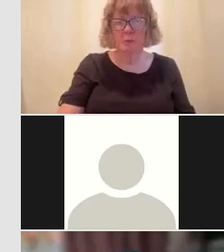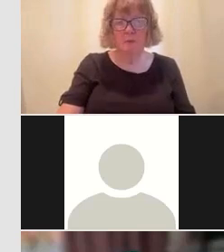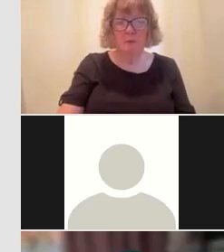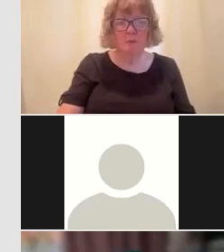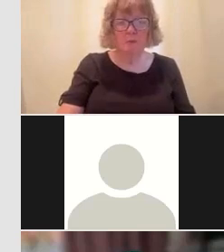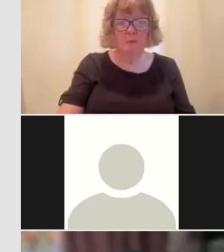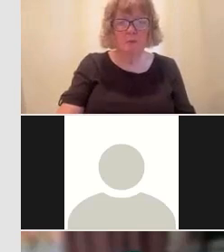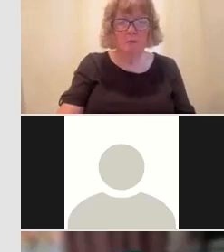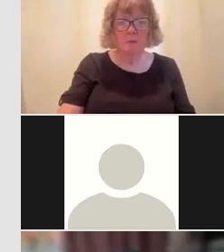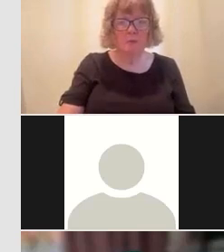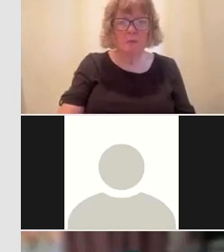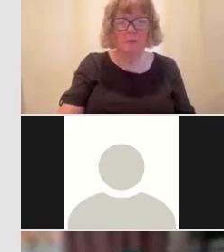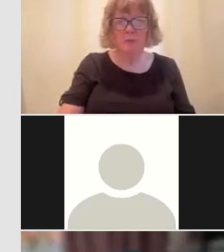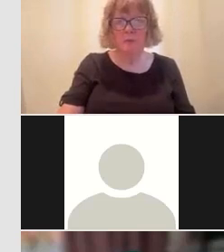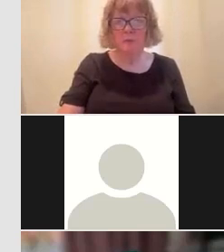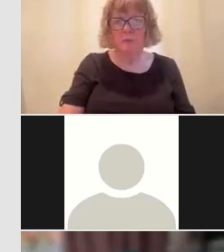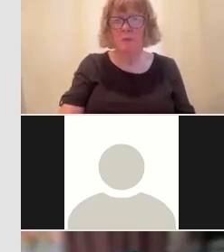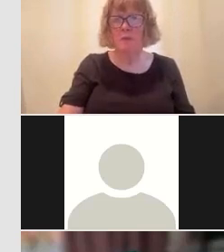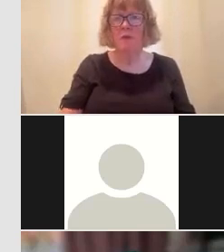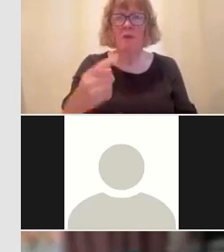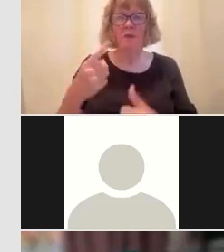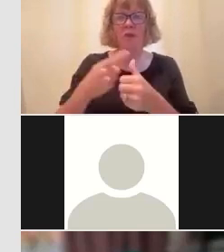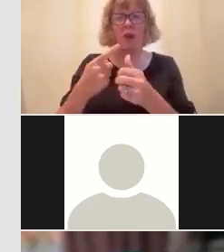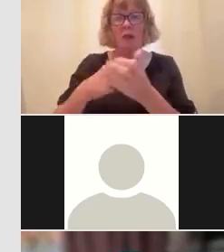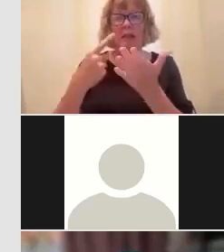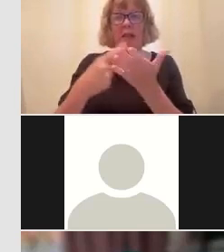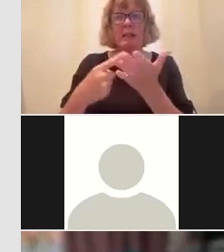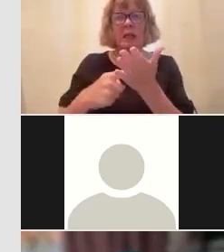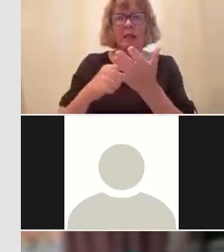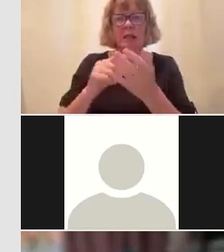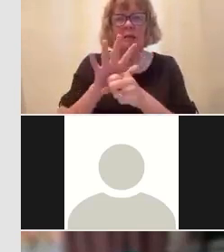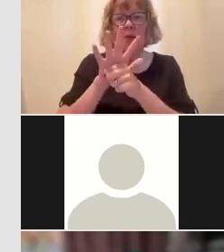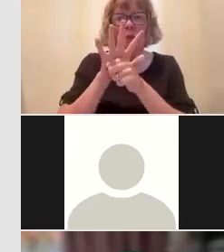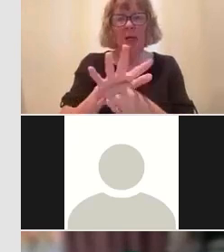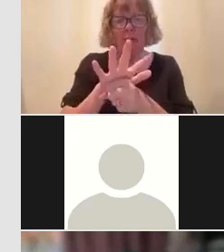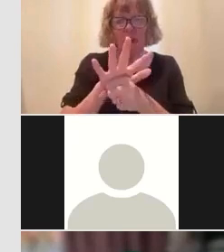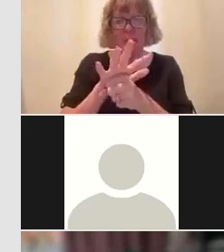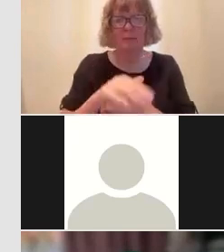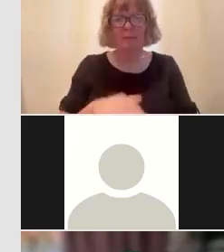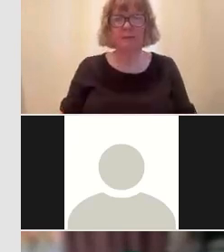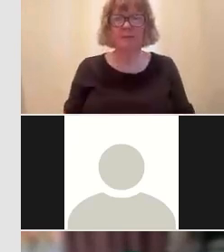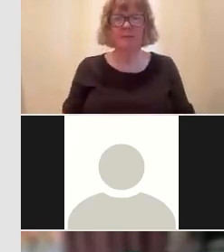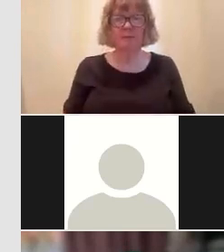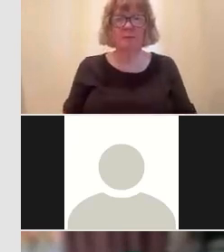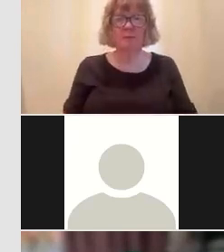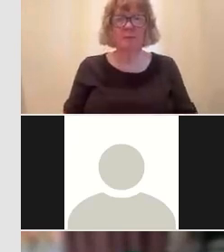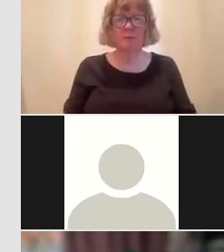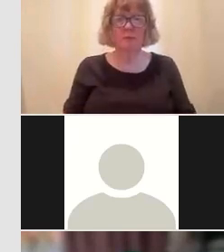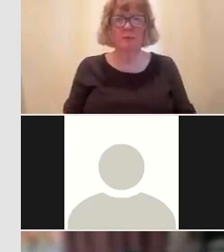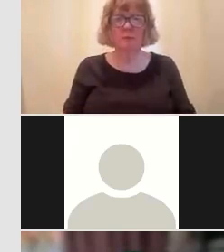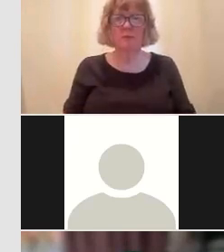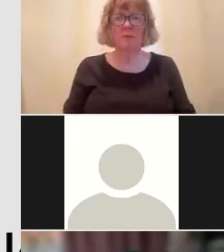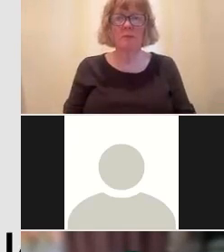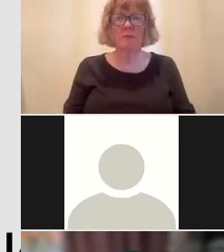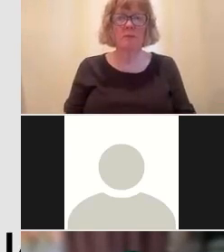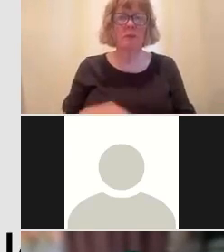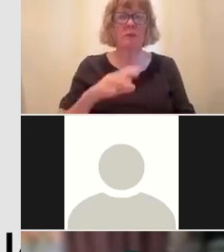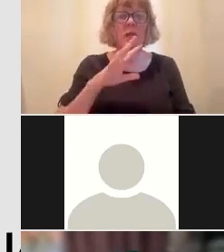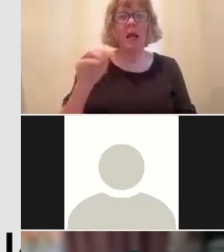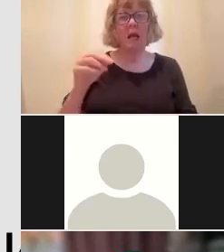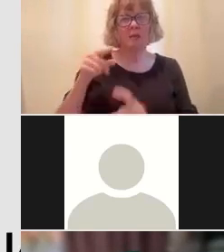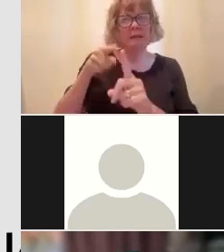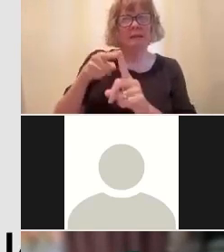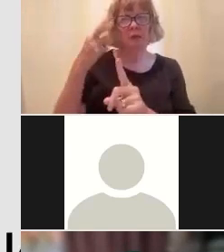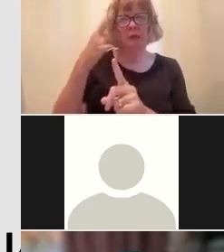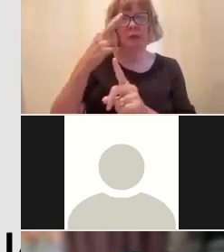We're going to start with oppression and the root causes of violence. And in order to talk about oppression, we also